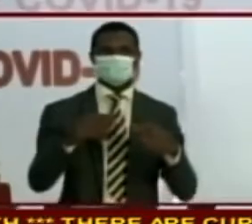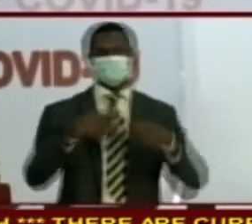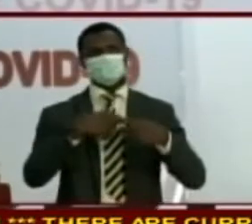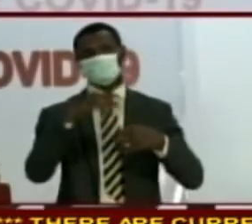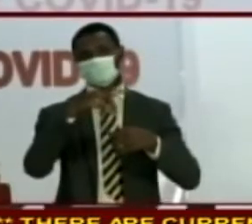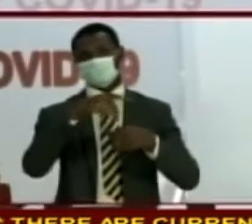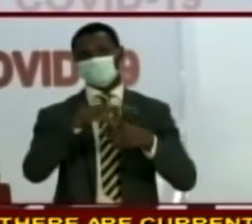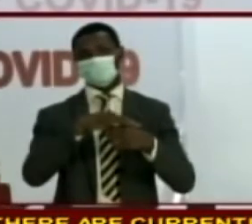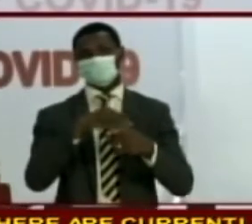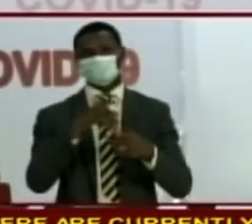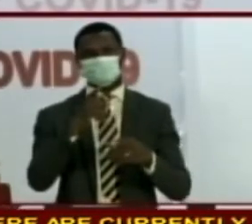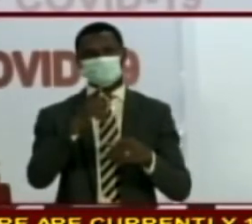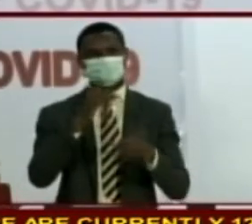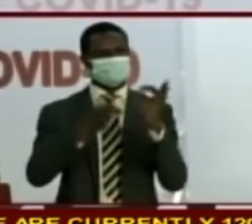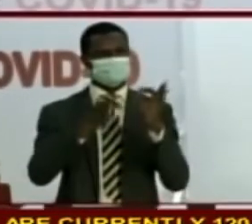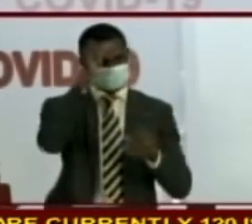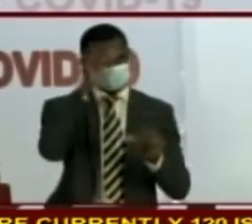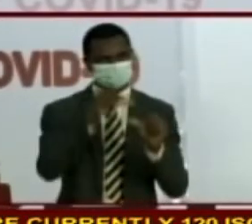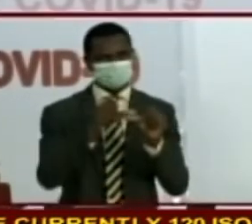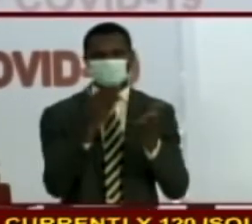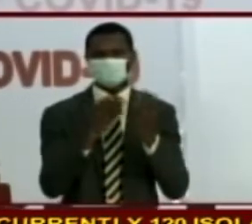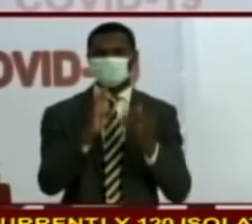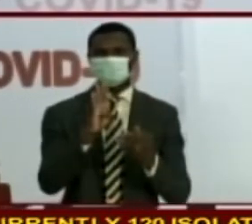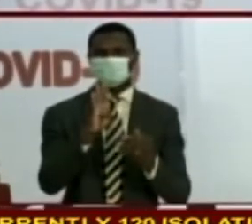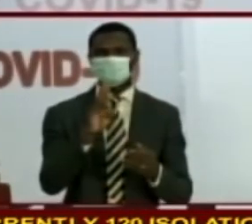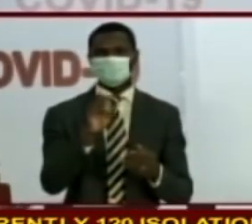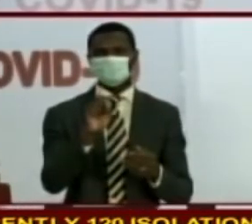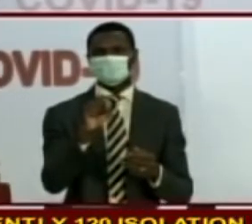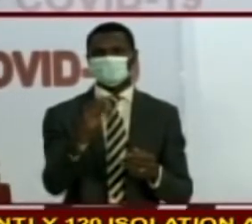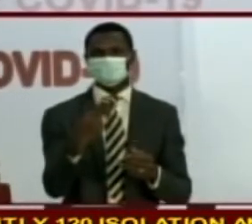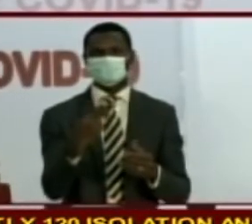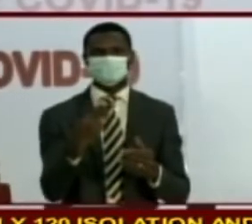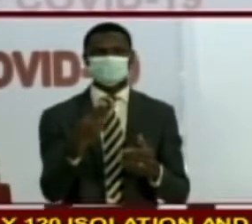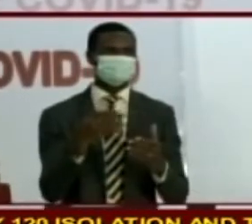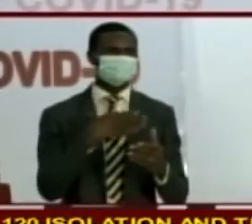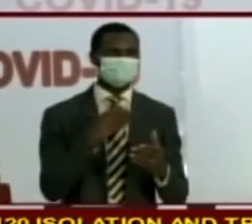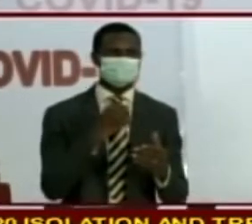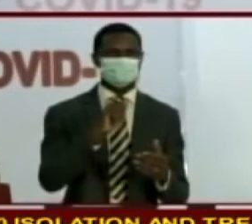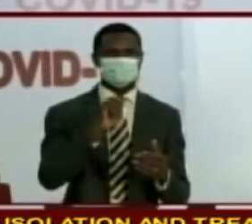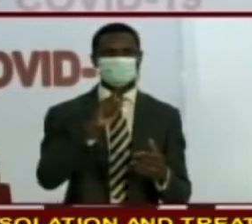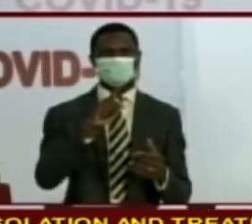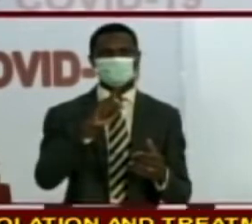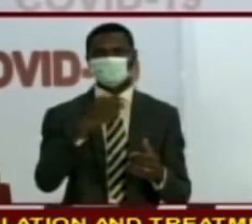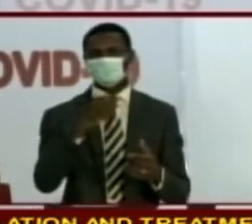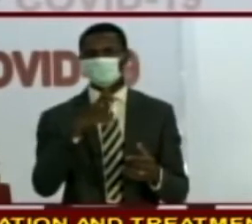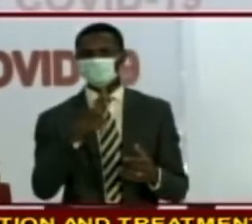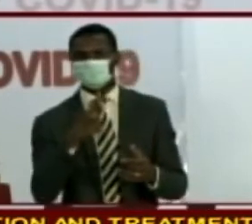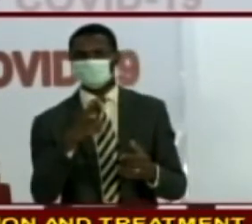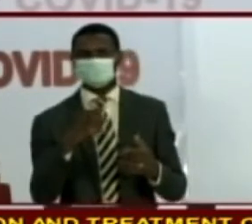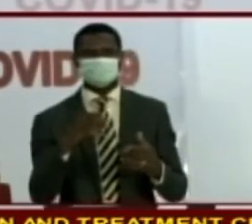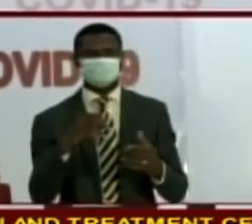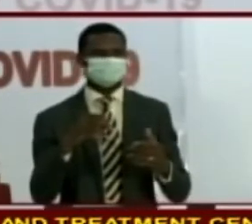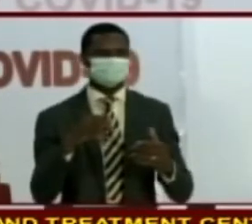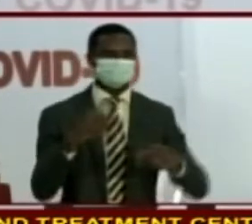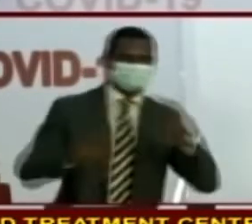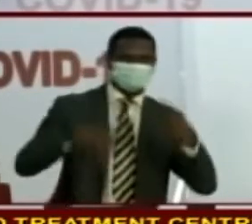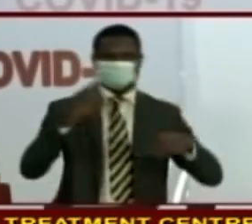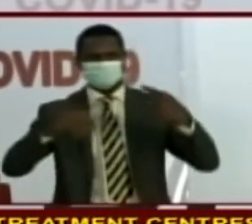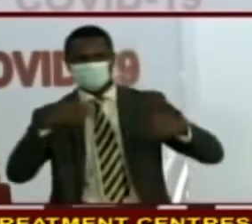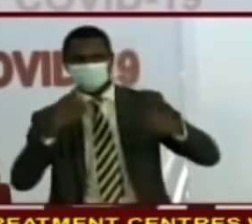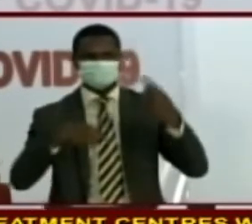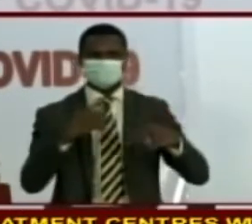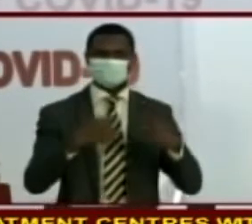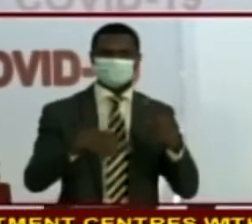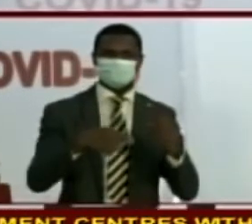think it was Bush and Al Gore election that became a form of, a subject of contention, the electoral